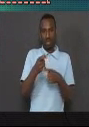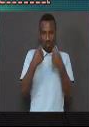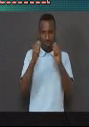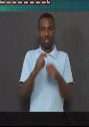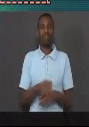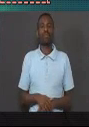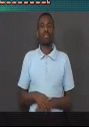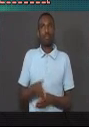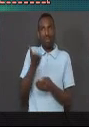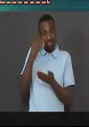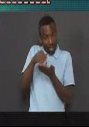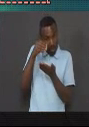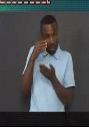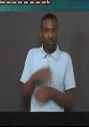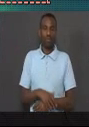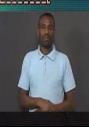far.